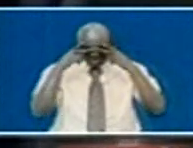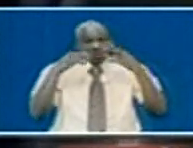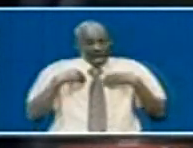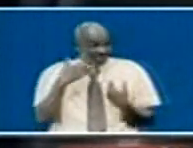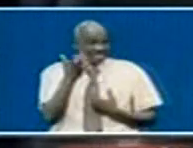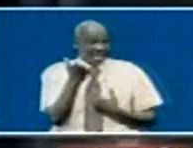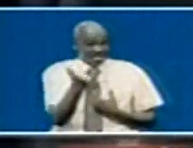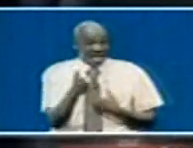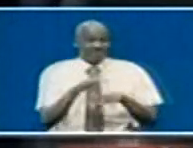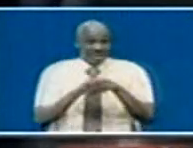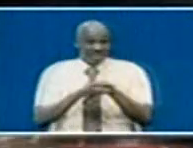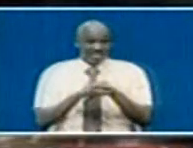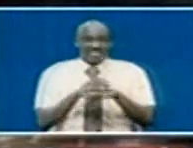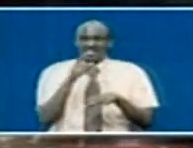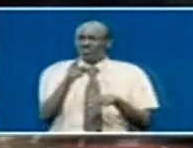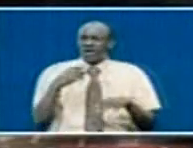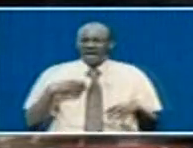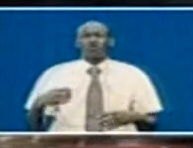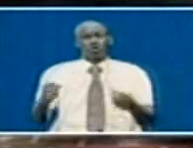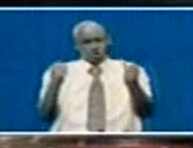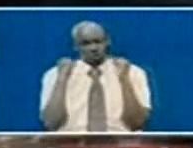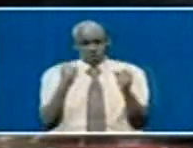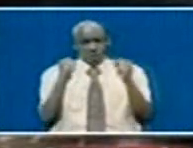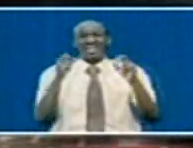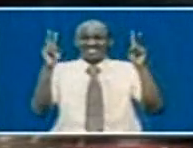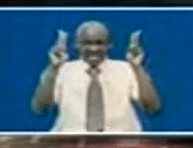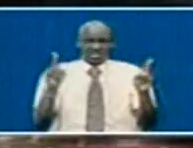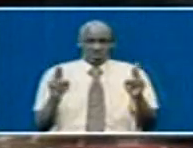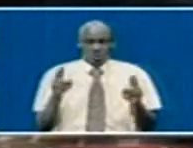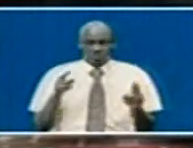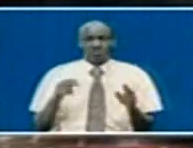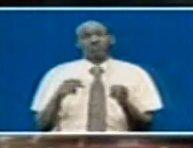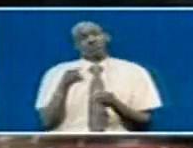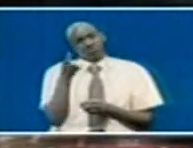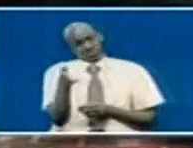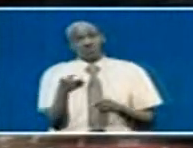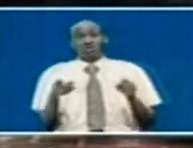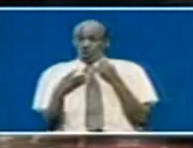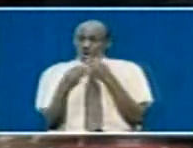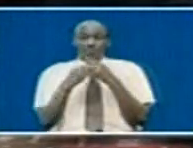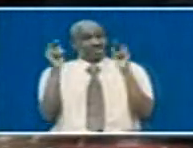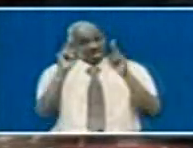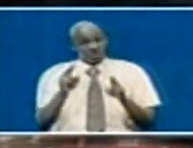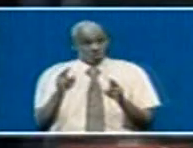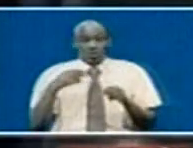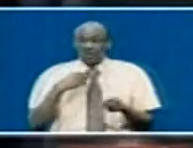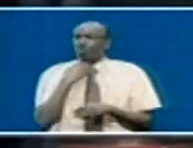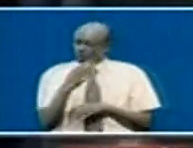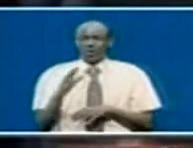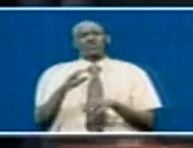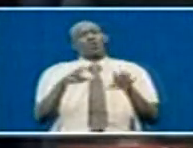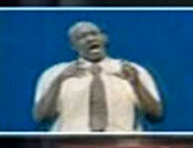facing has got a very strong international component. We don't want to